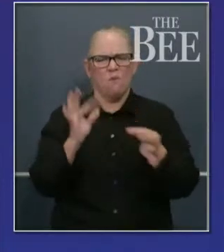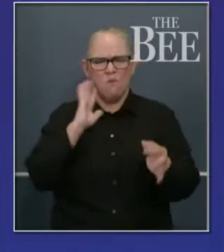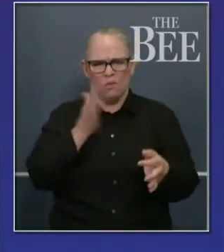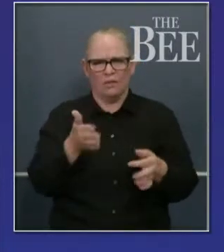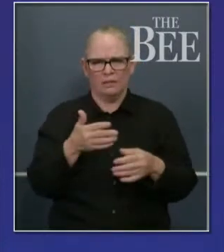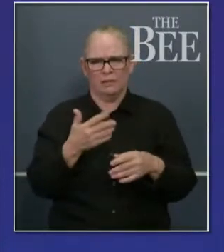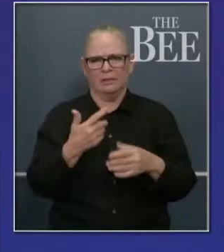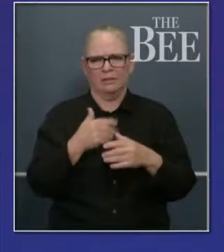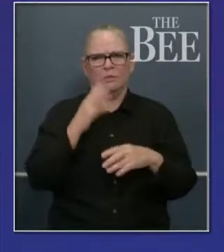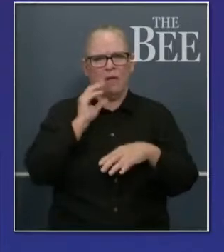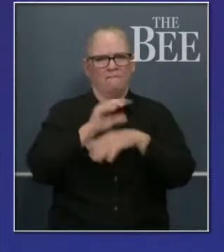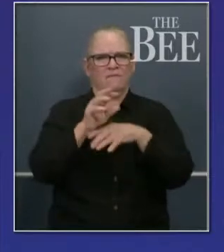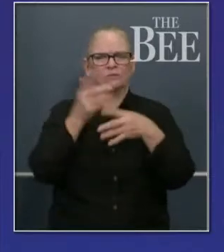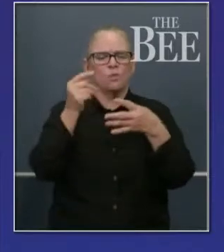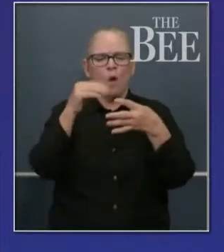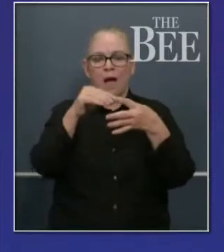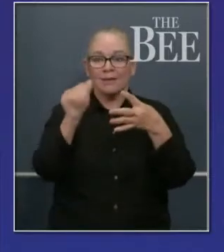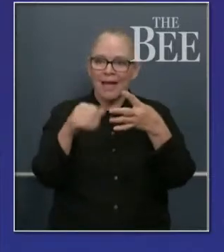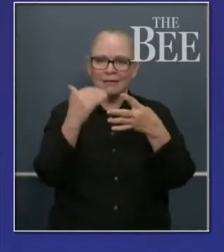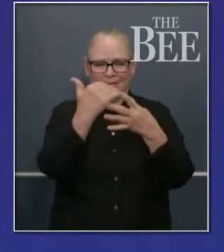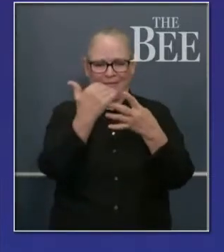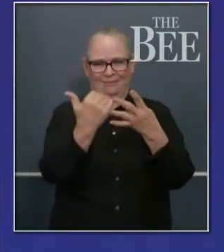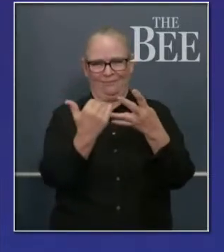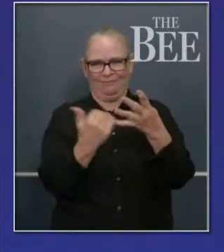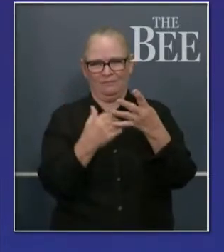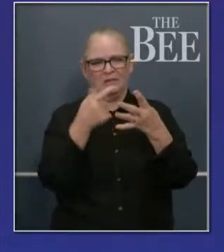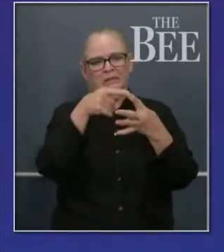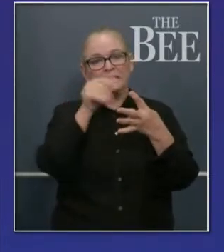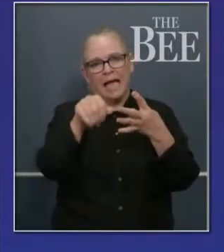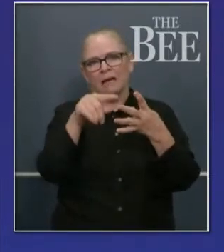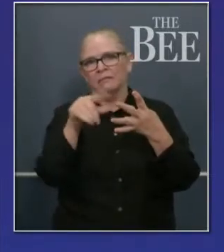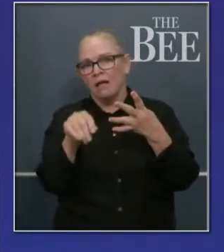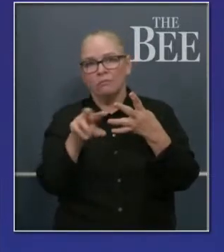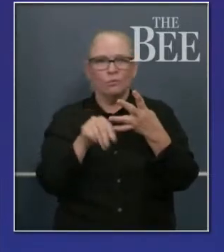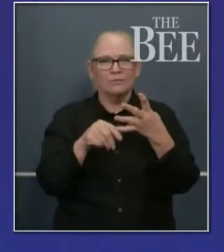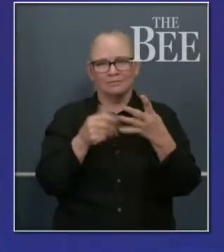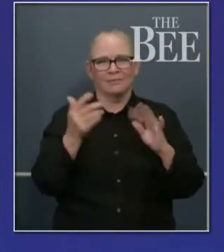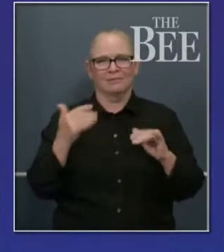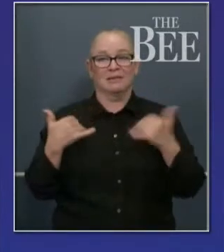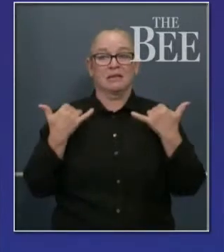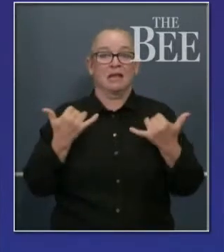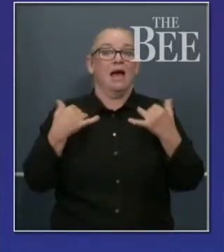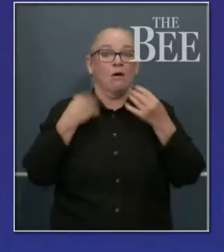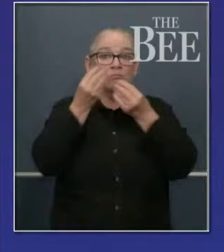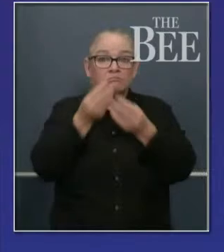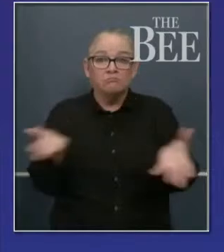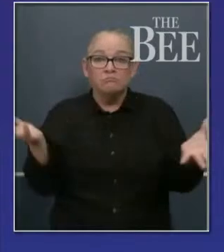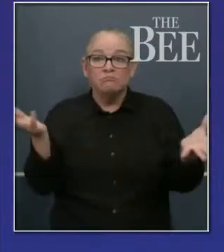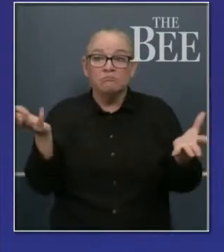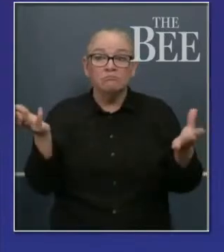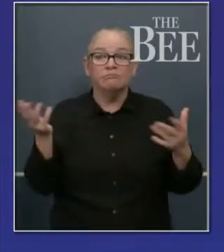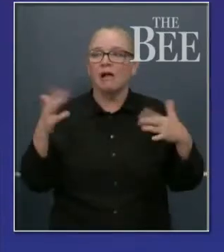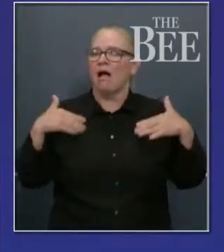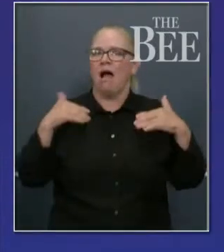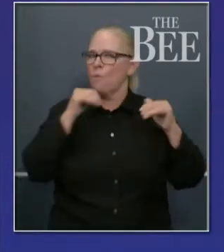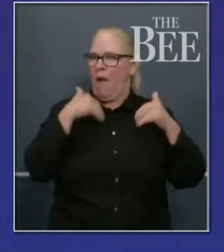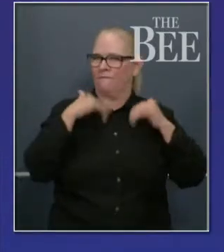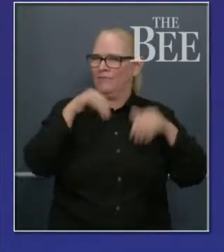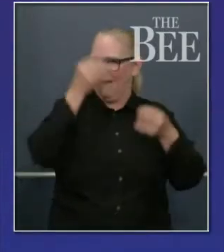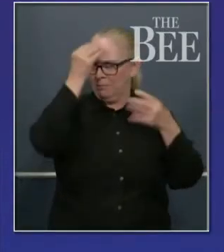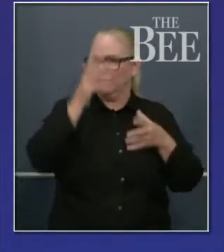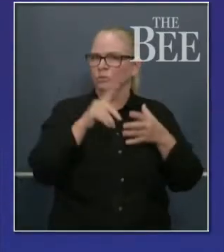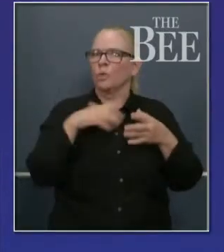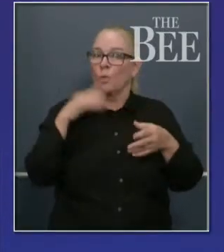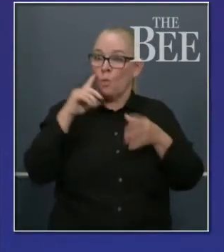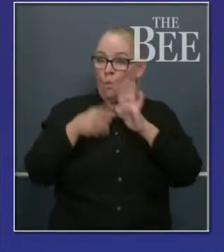guidelines in those space very, very shortly. I'm not here today to make that presentation, but want folks to know we are